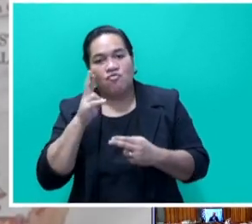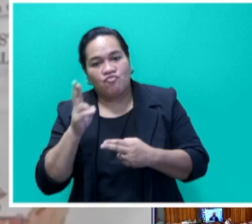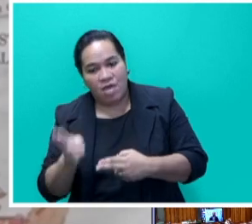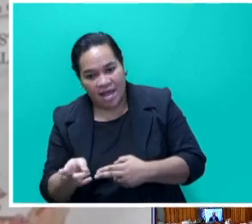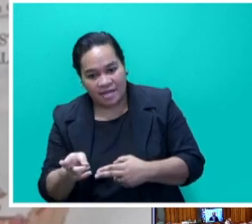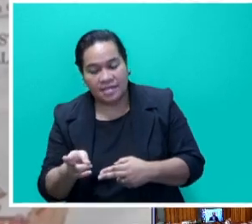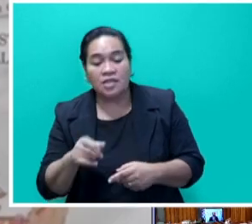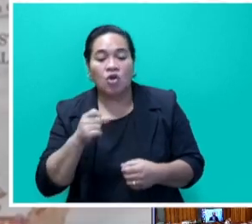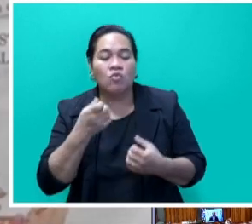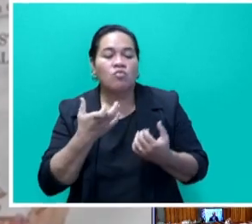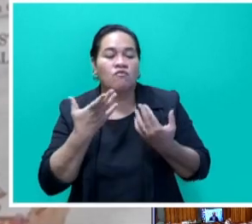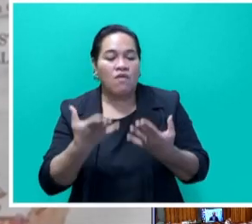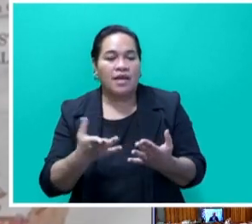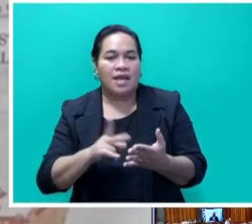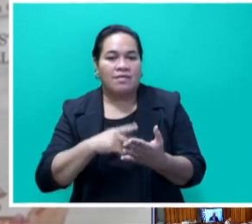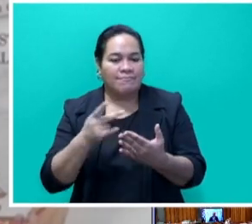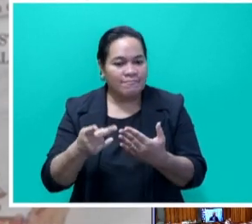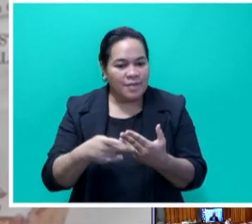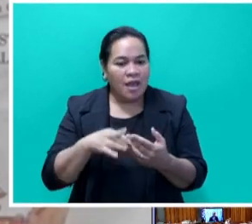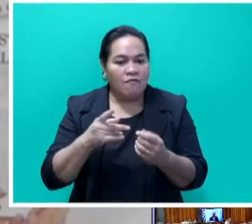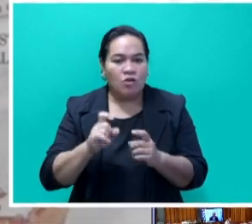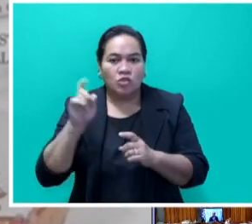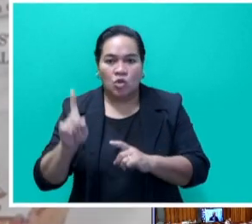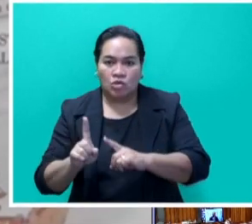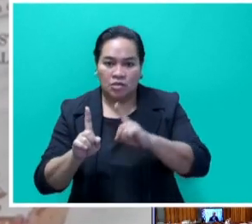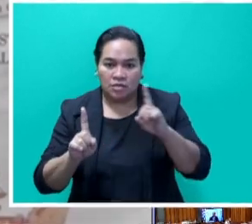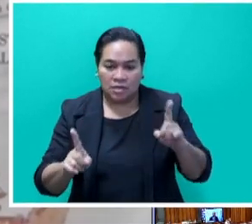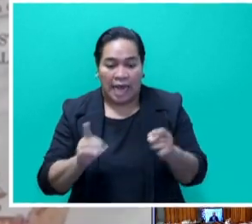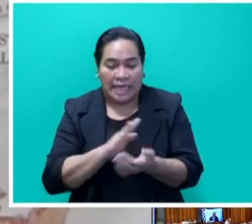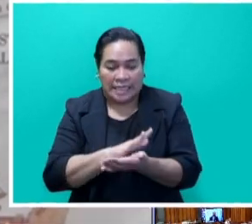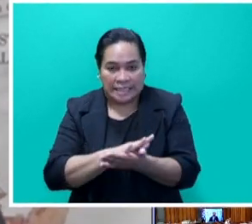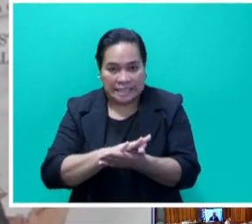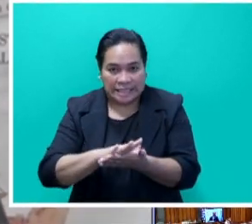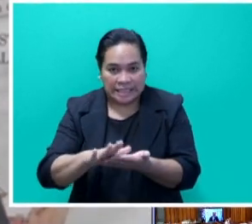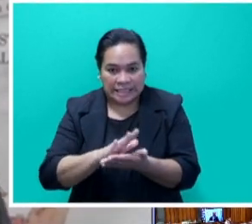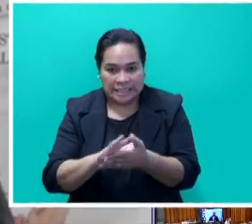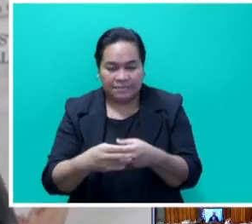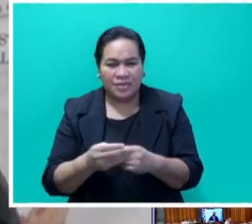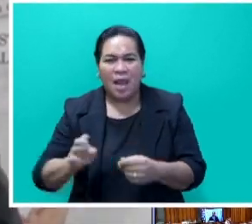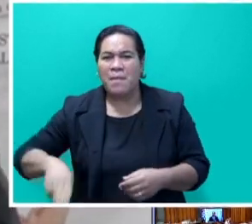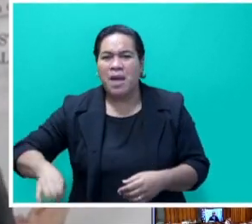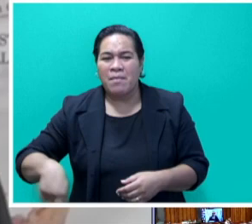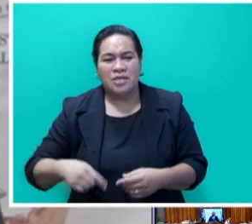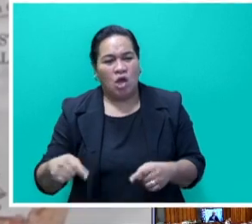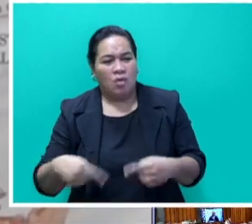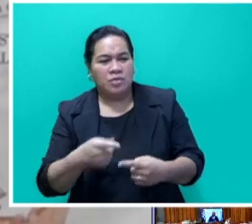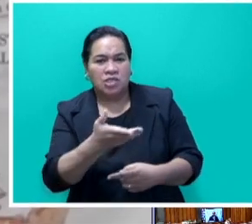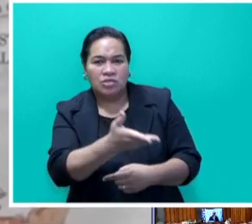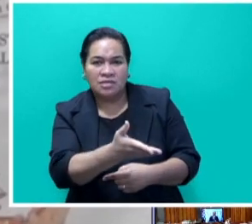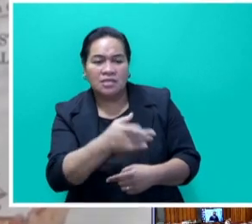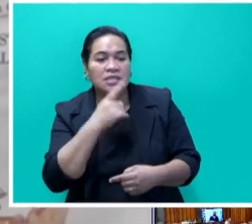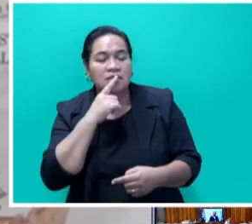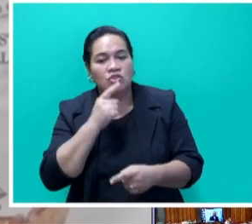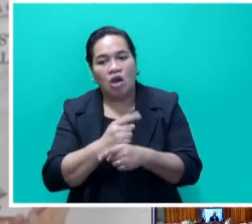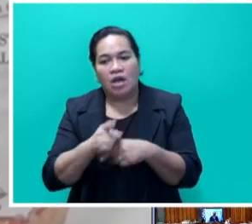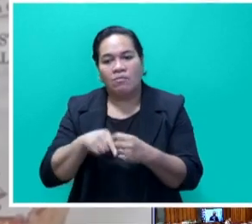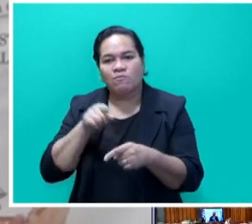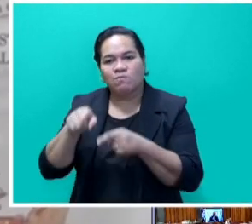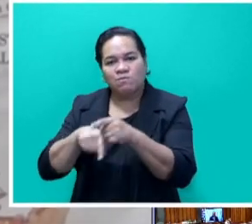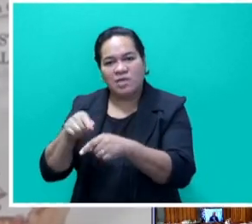providing awareness programs on social distancing and hygiene. Members of the opposition have referred to what government does as